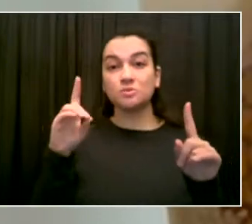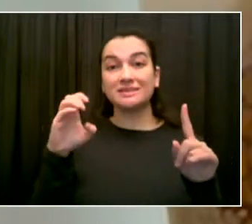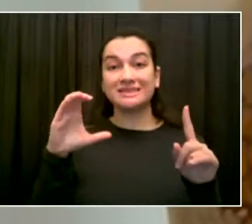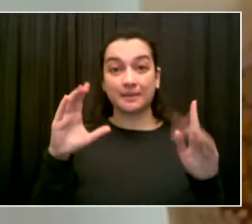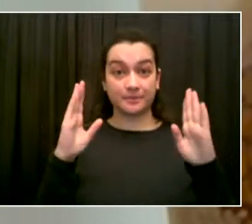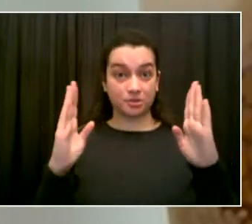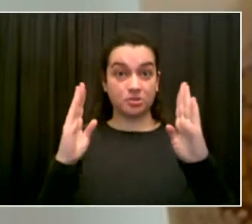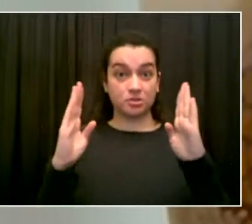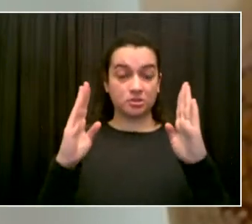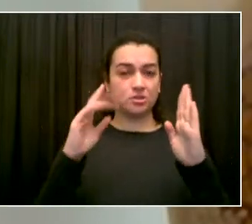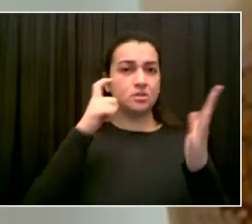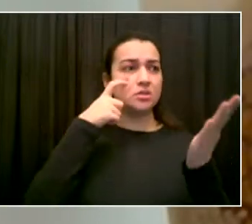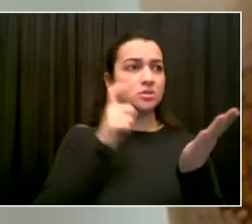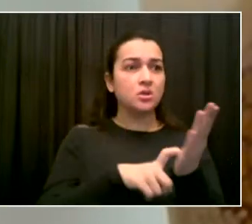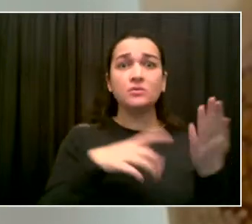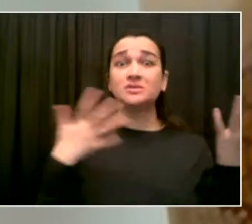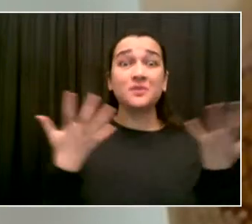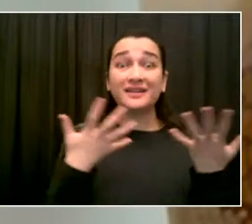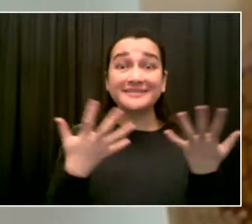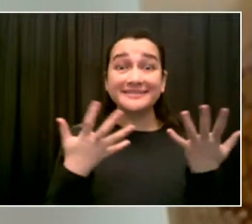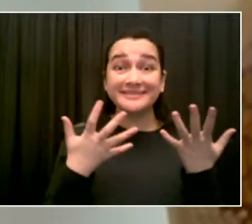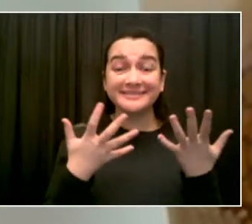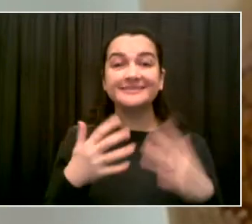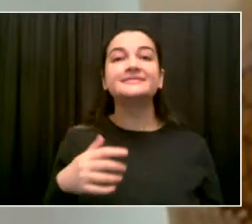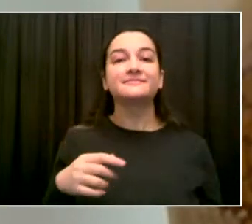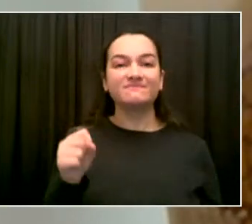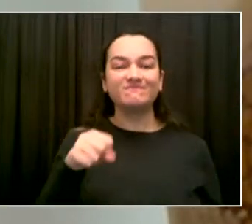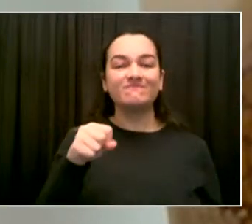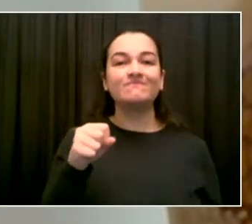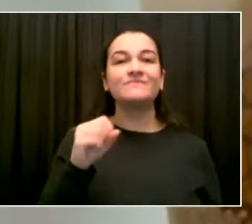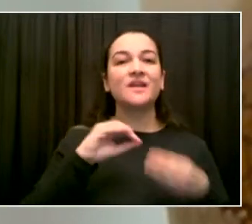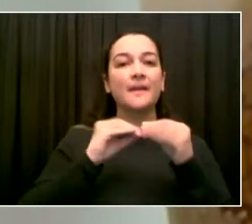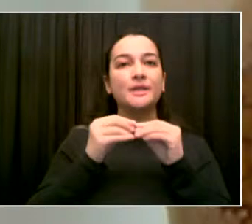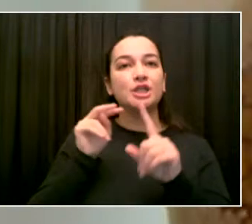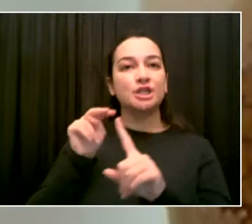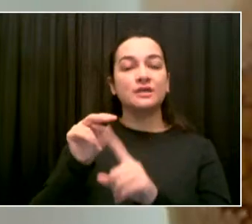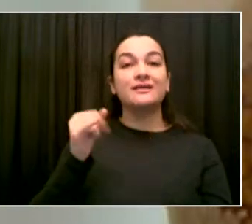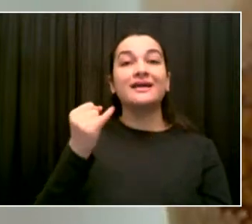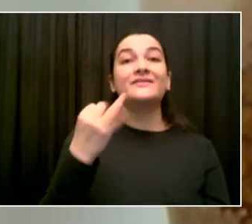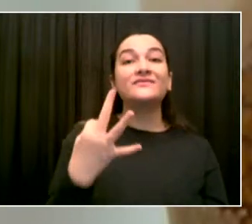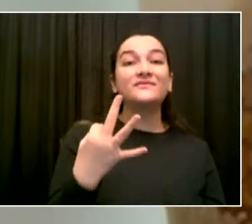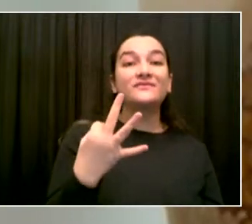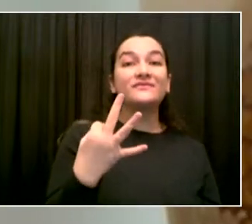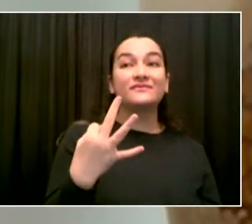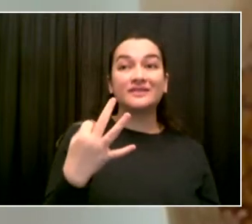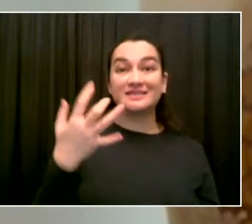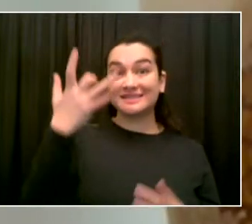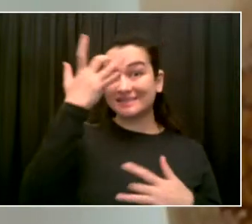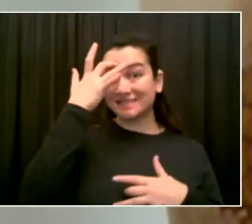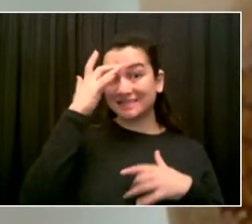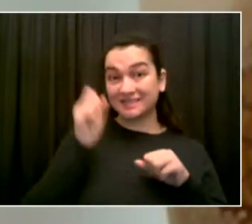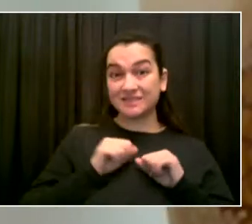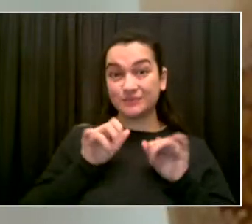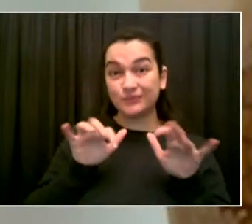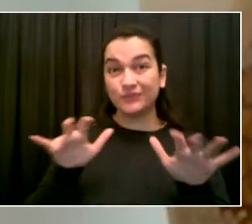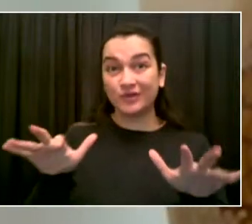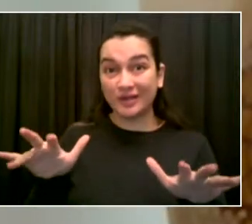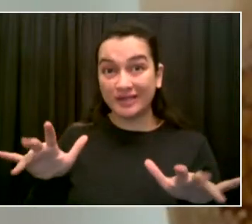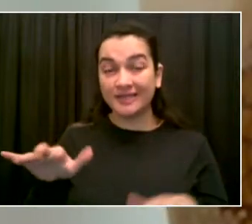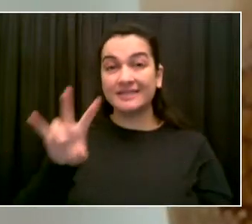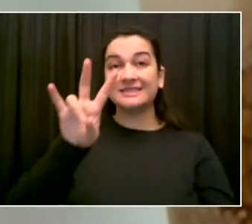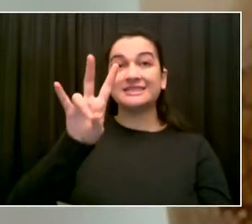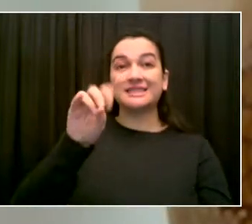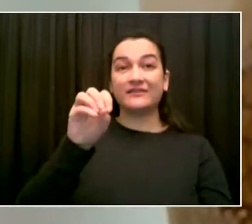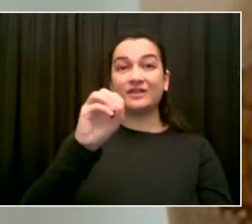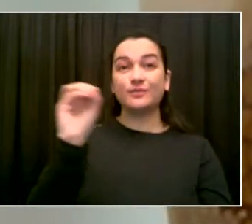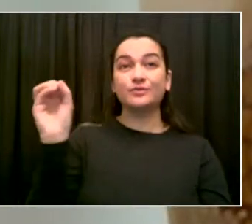transmission in the school, the original case or the index case was an adult. So either a staff person transmitting to another staff person